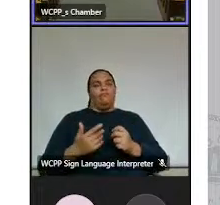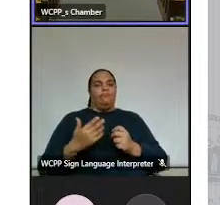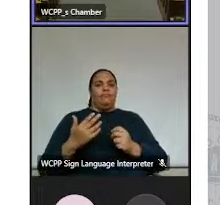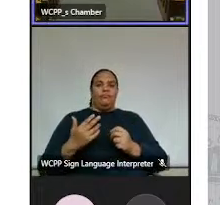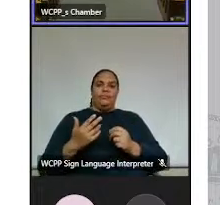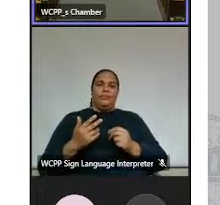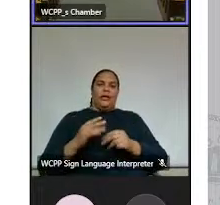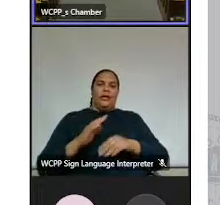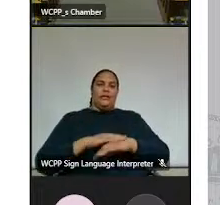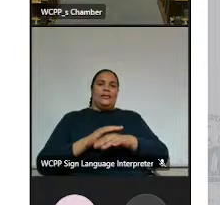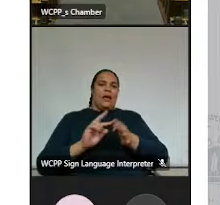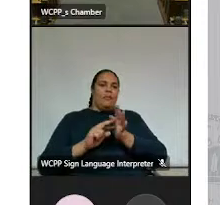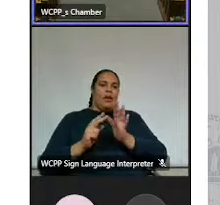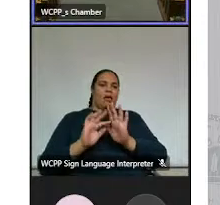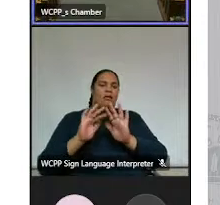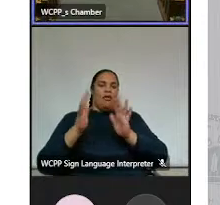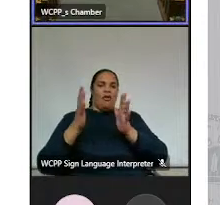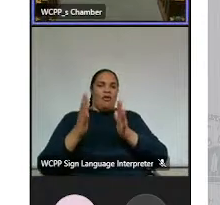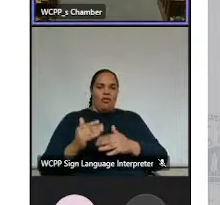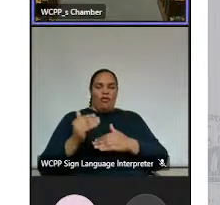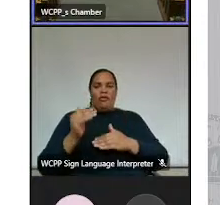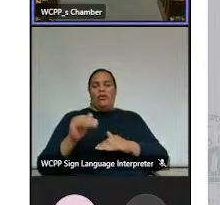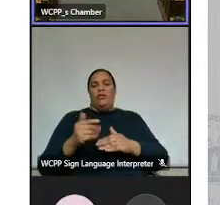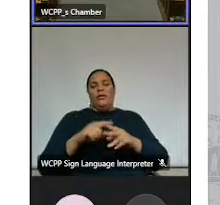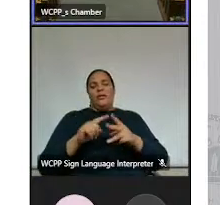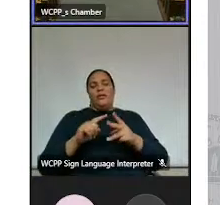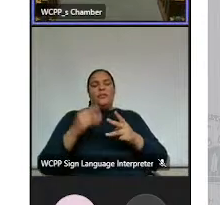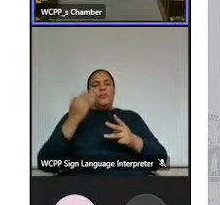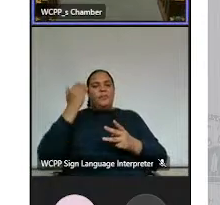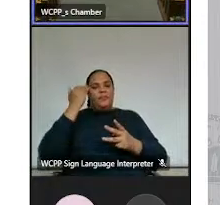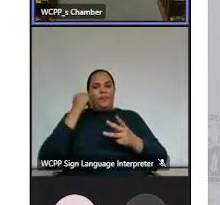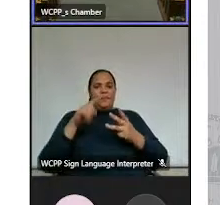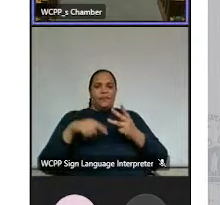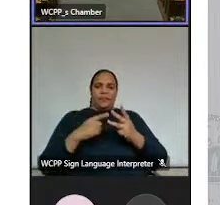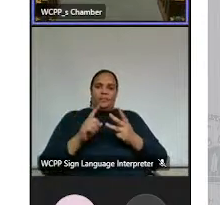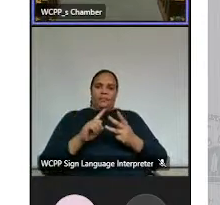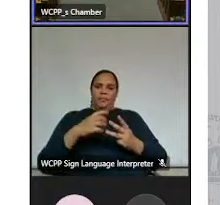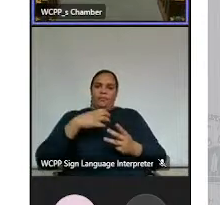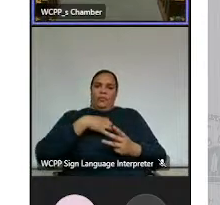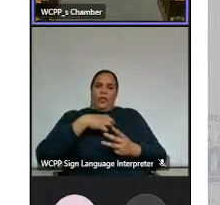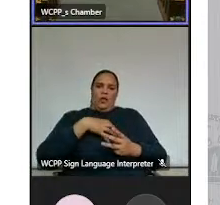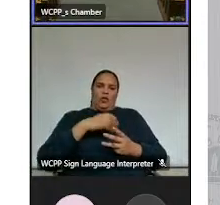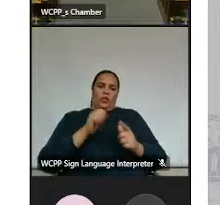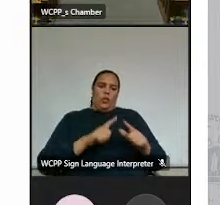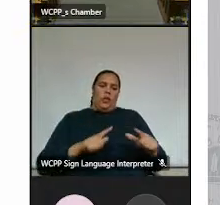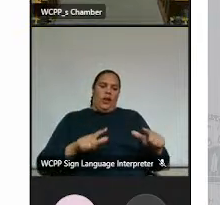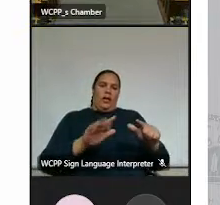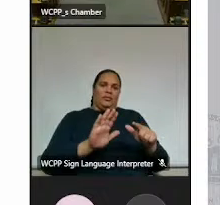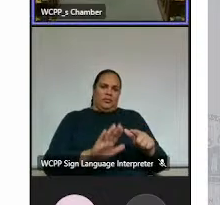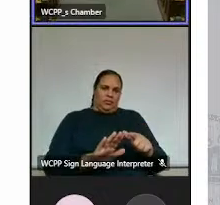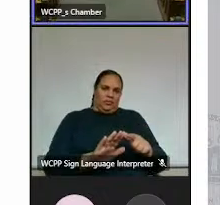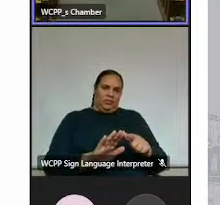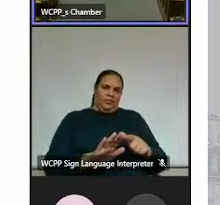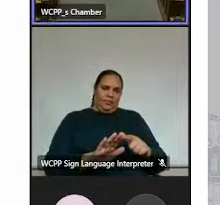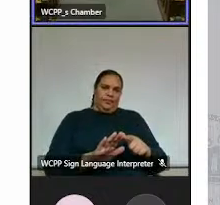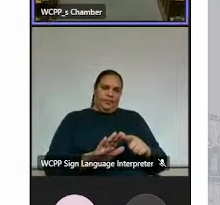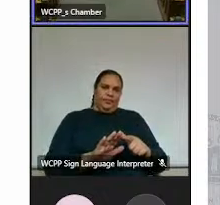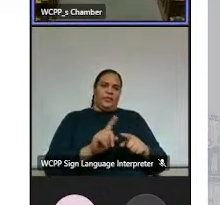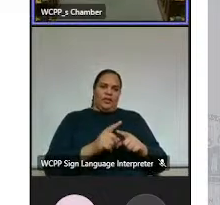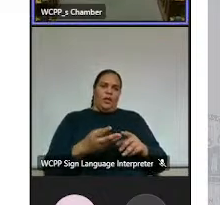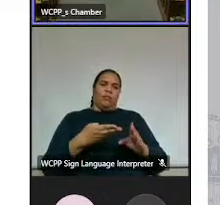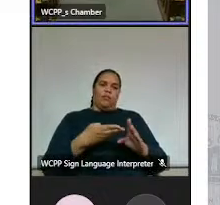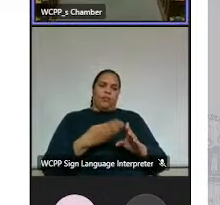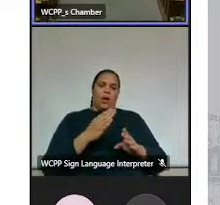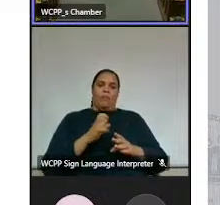town planners, as well as aspects around ownership of land is also covered in the